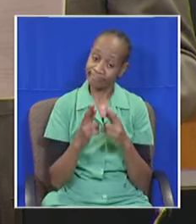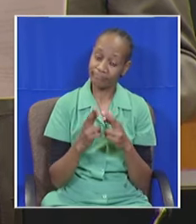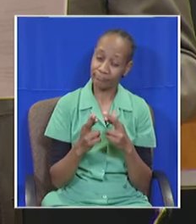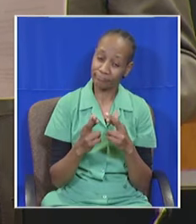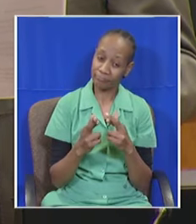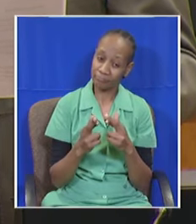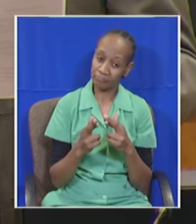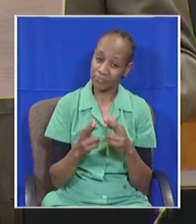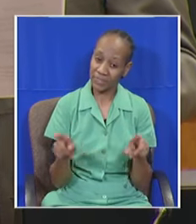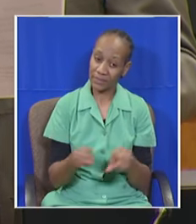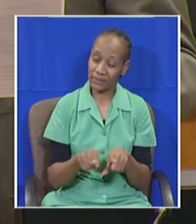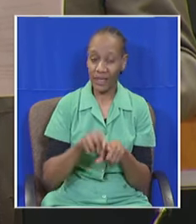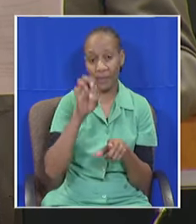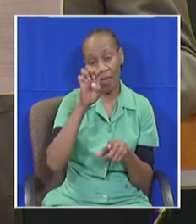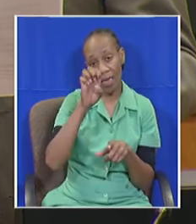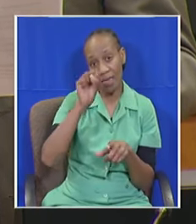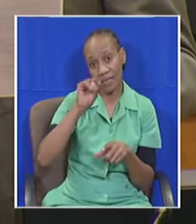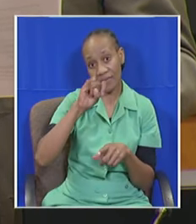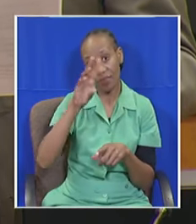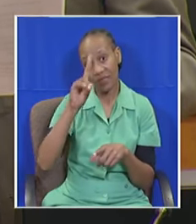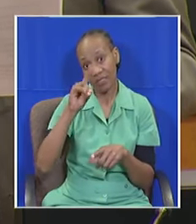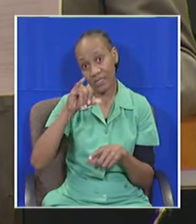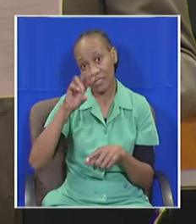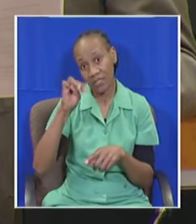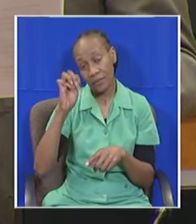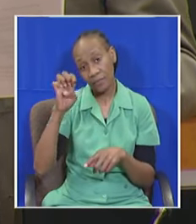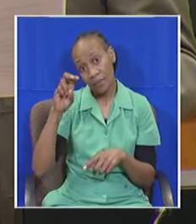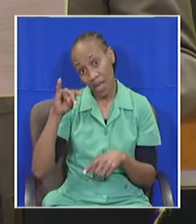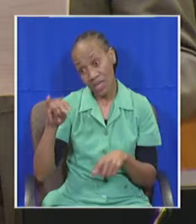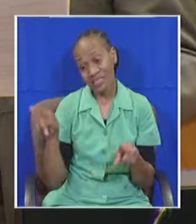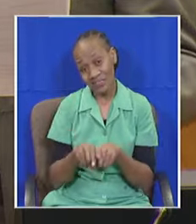not another Esidimeni tragedy in the making, with a different